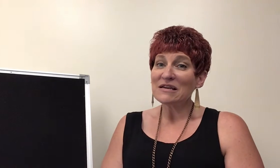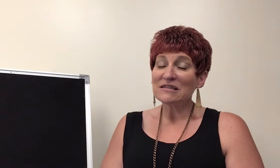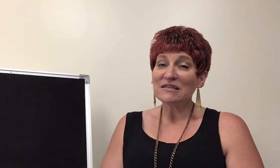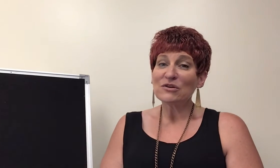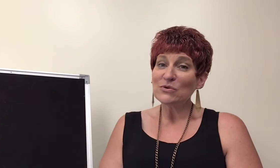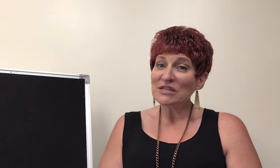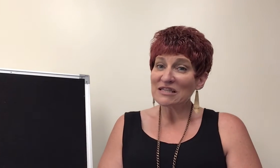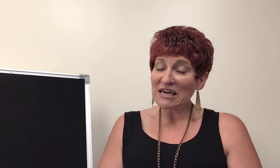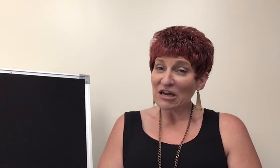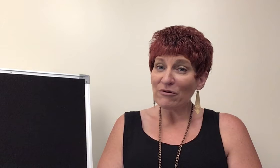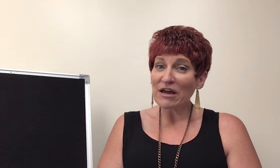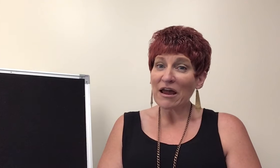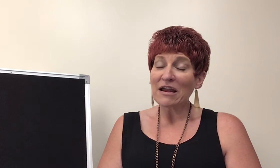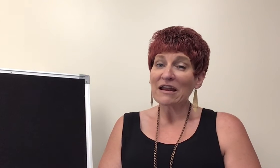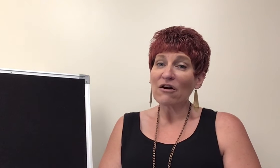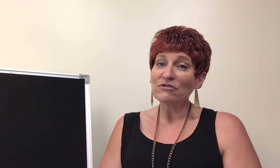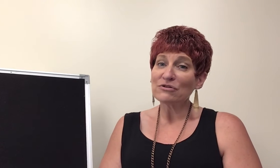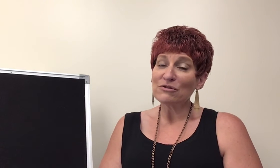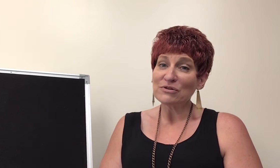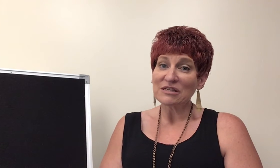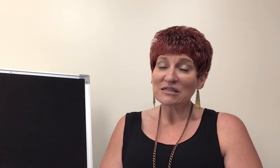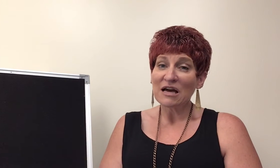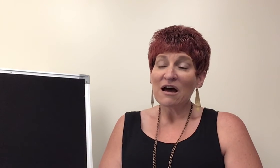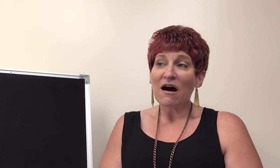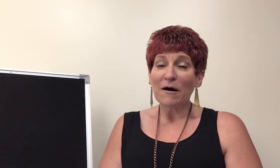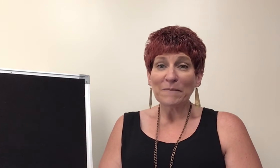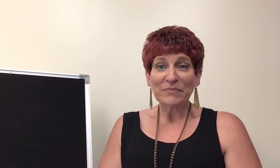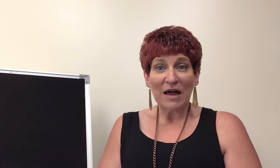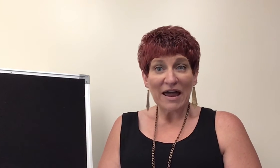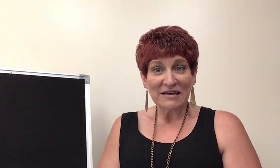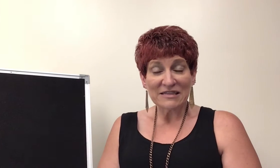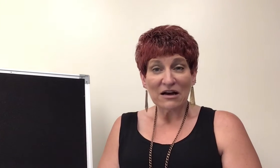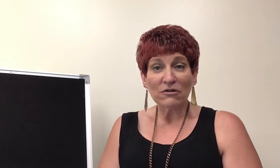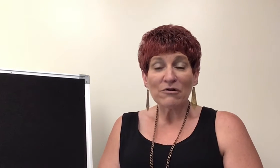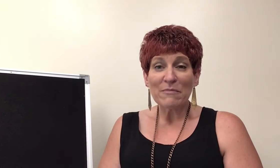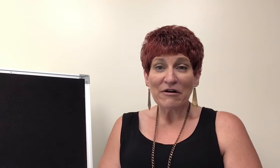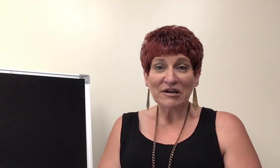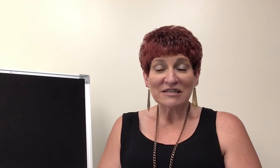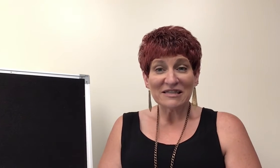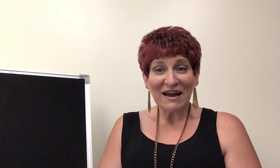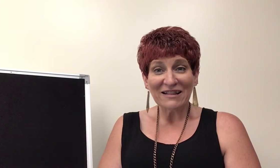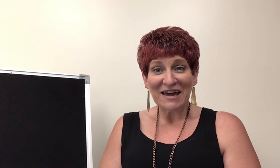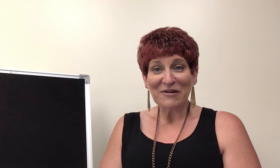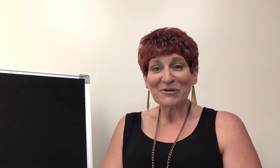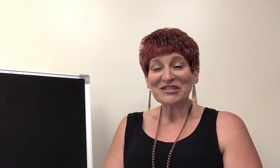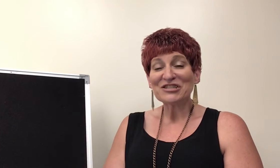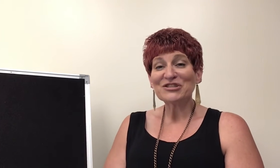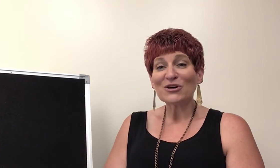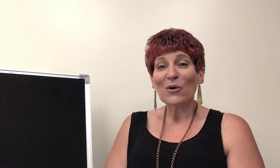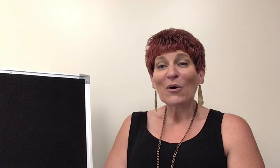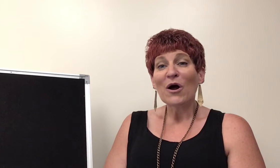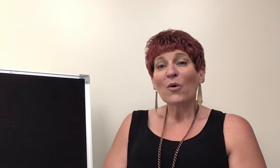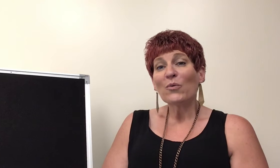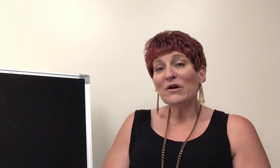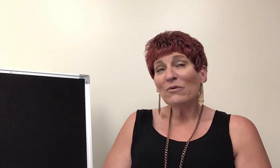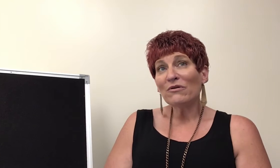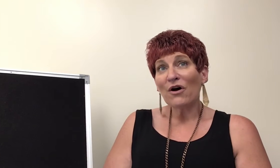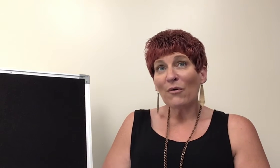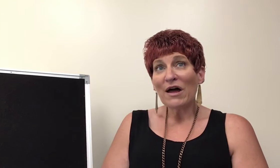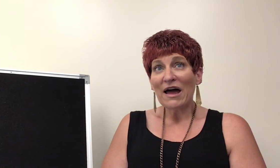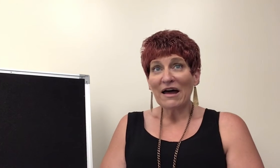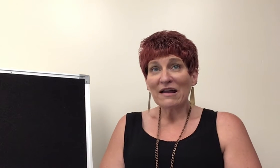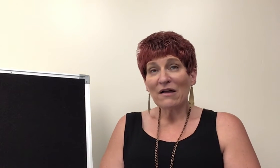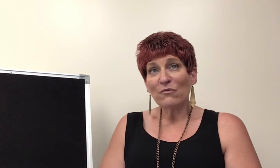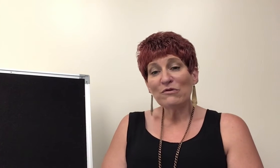Gabe uses a hearing aid, and he also uses ASL or American Sign Language. So we will